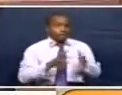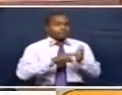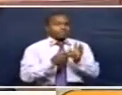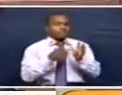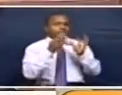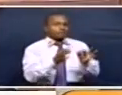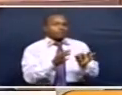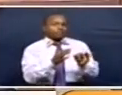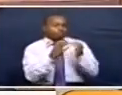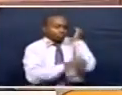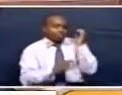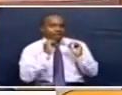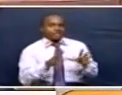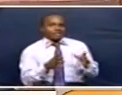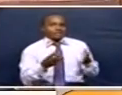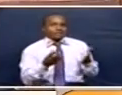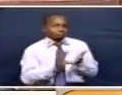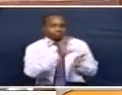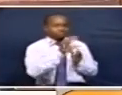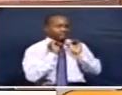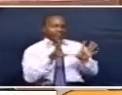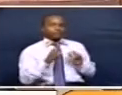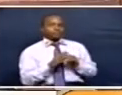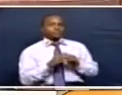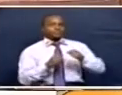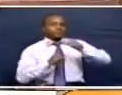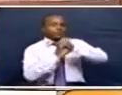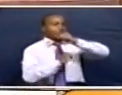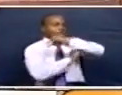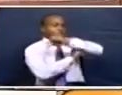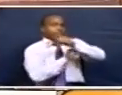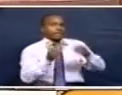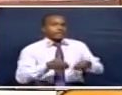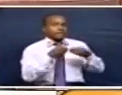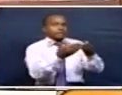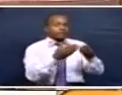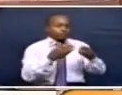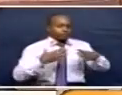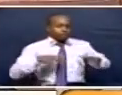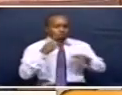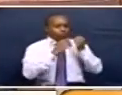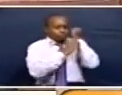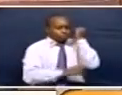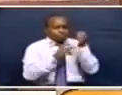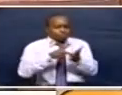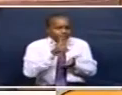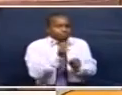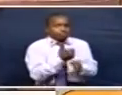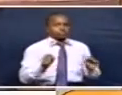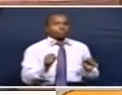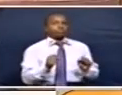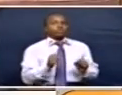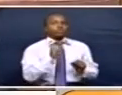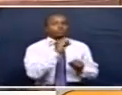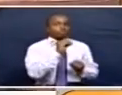didn't get the money. Mm-hmm. I mean, it comes down to that, you know. Scholarships are given to the destitute, to the ones who cannot afford. So